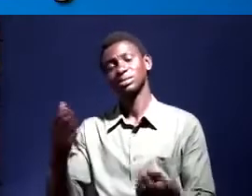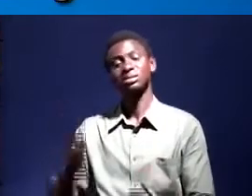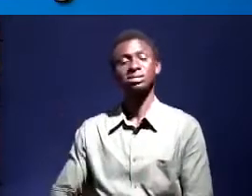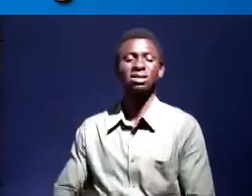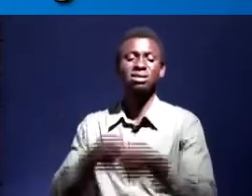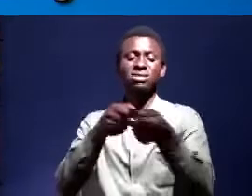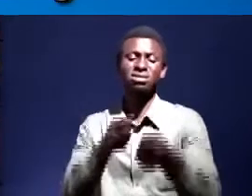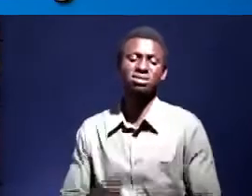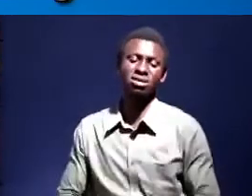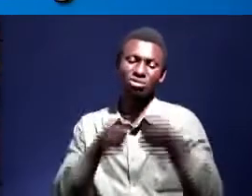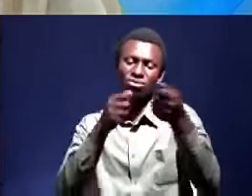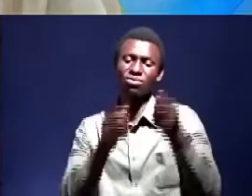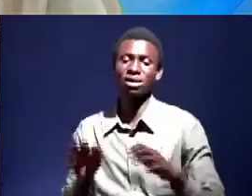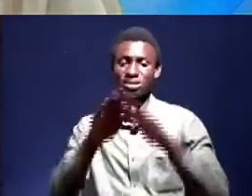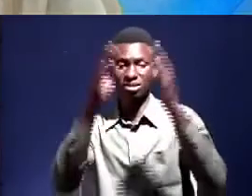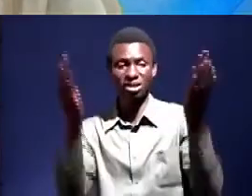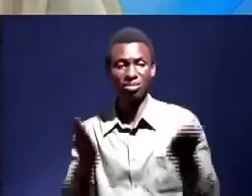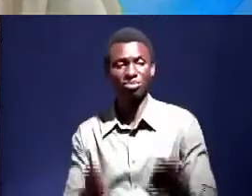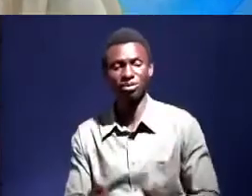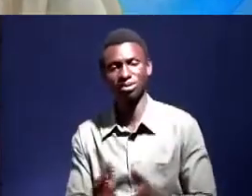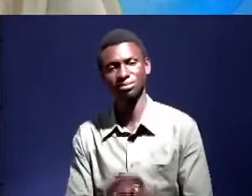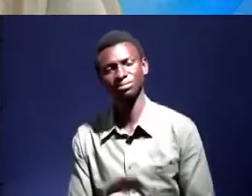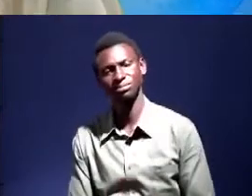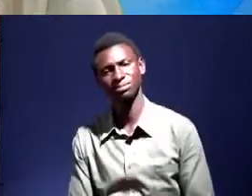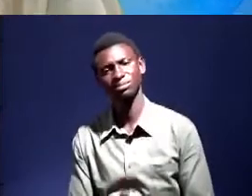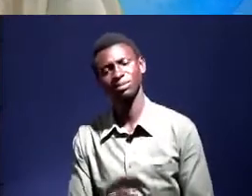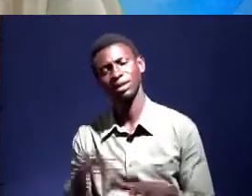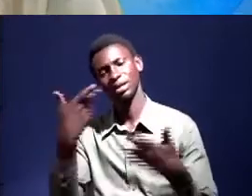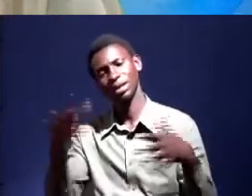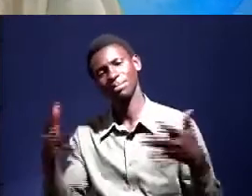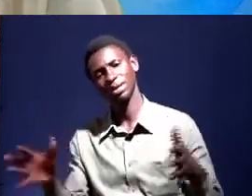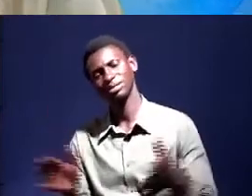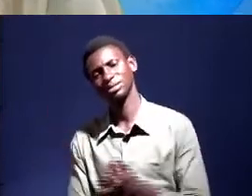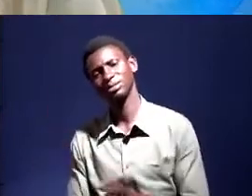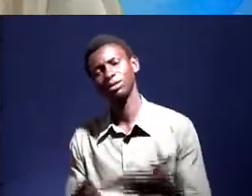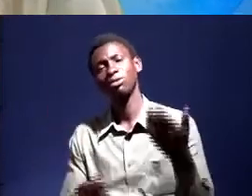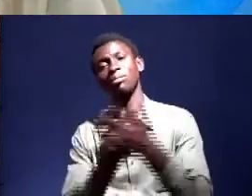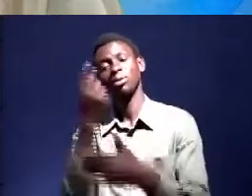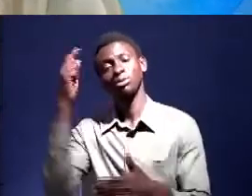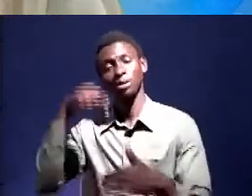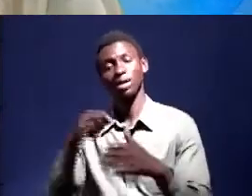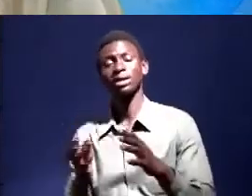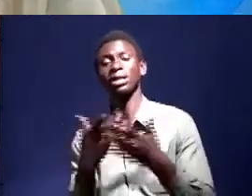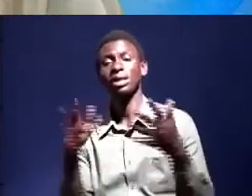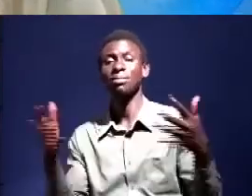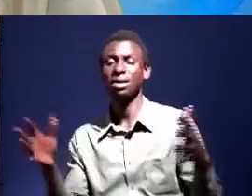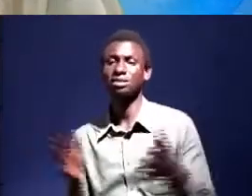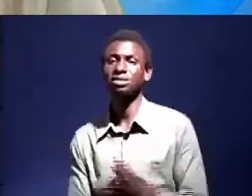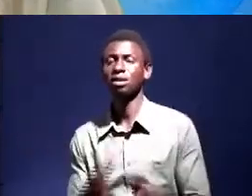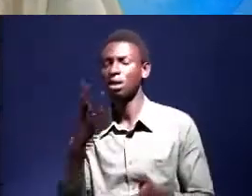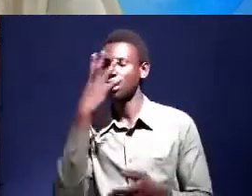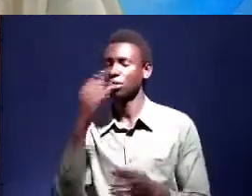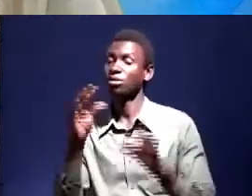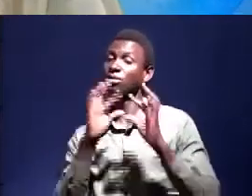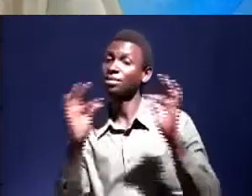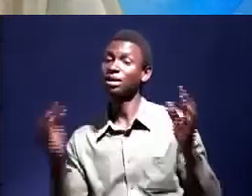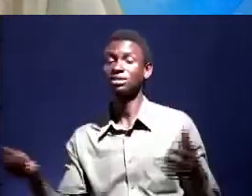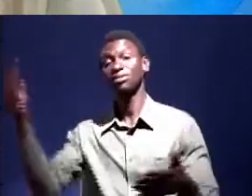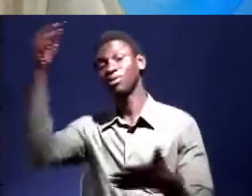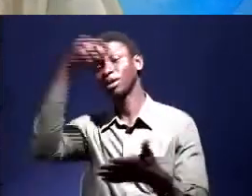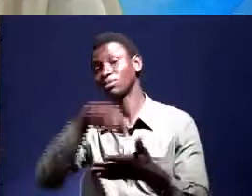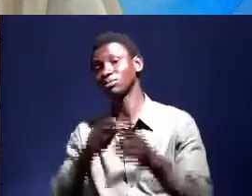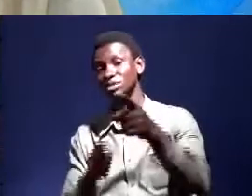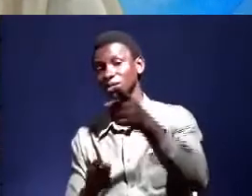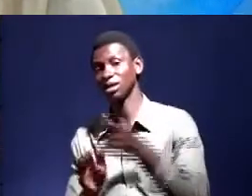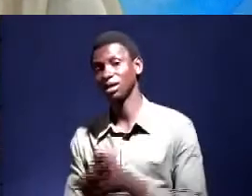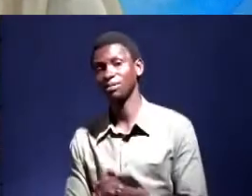And when we come up out of the water, the Holy Spirit comes upon us. We've taken a public